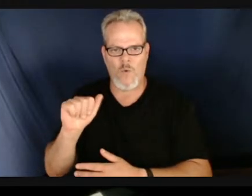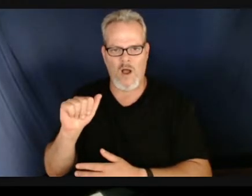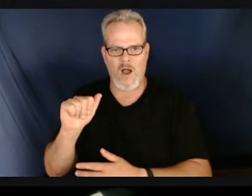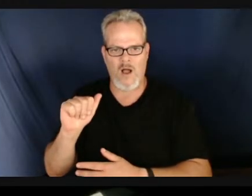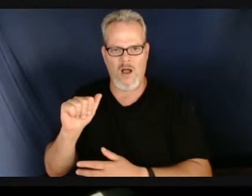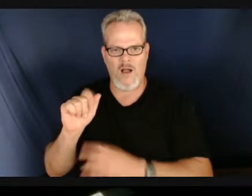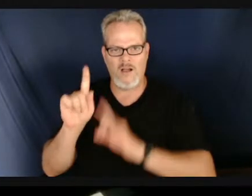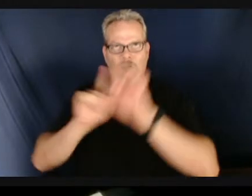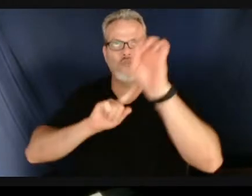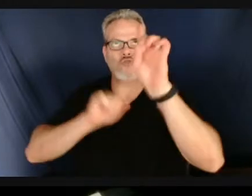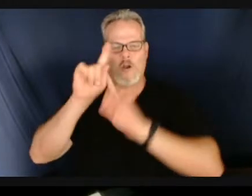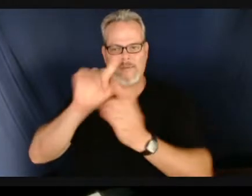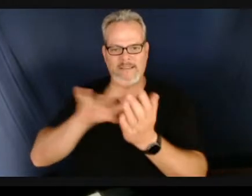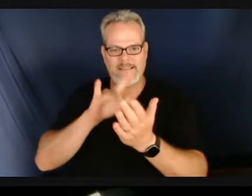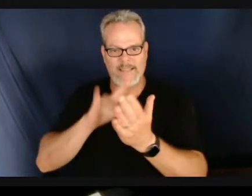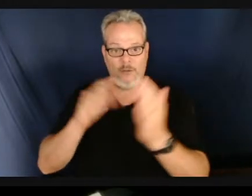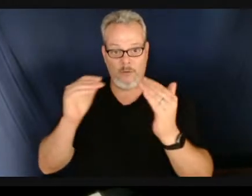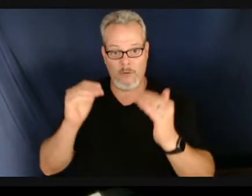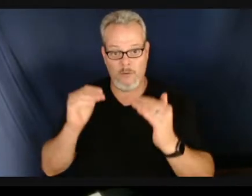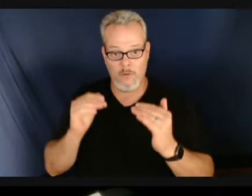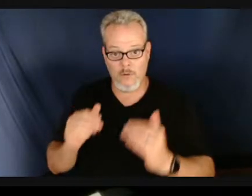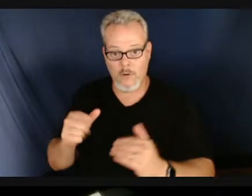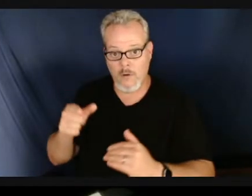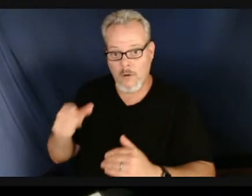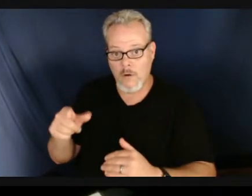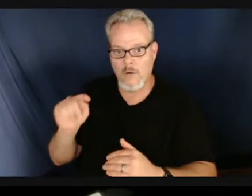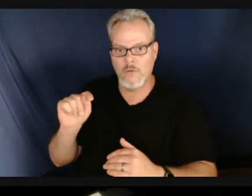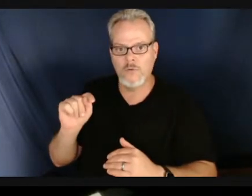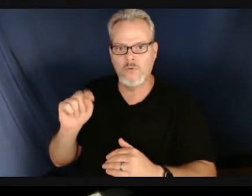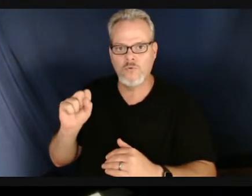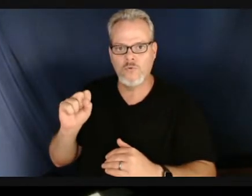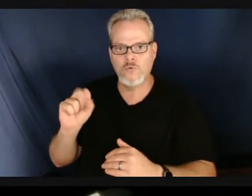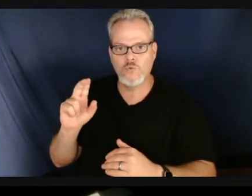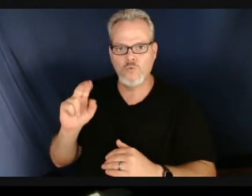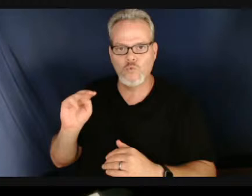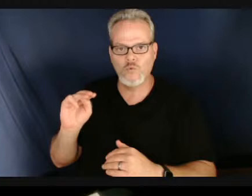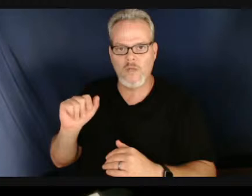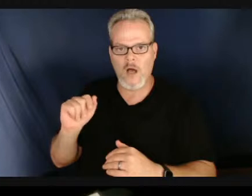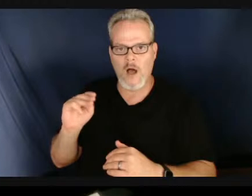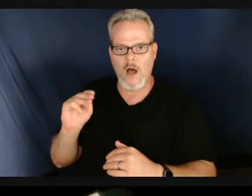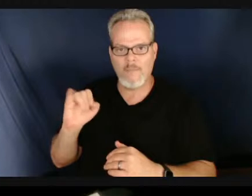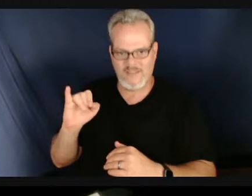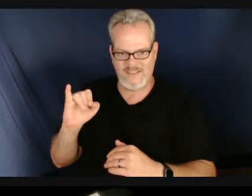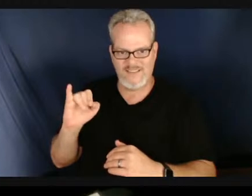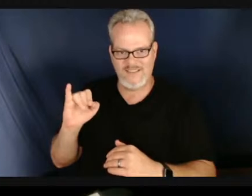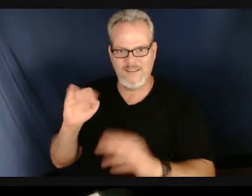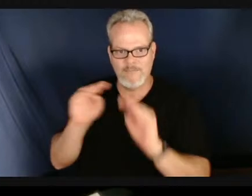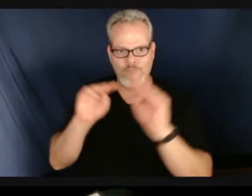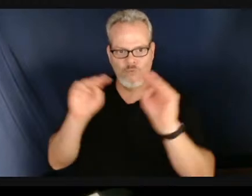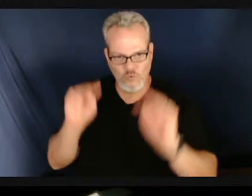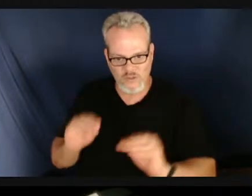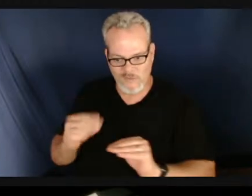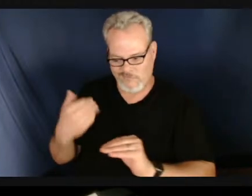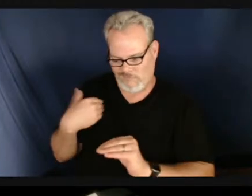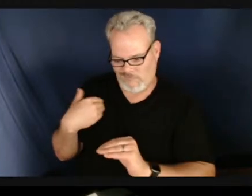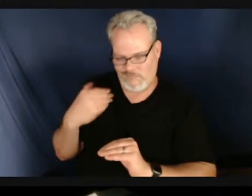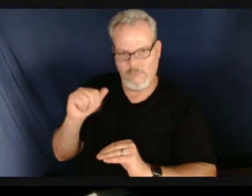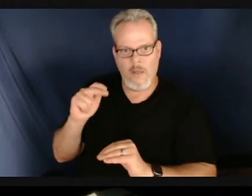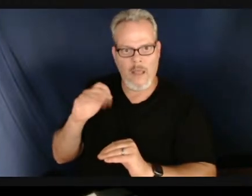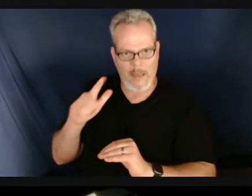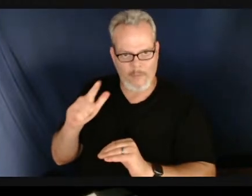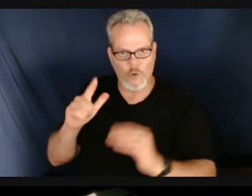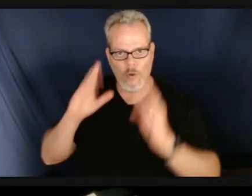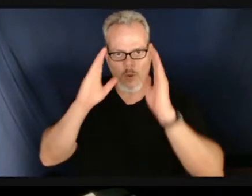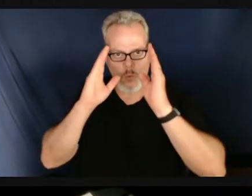the Tsunami Museum, we just finished up. April was Tsunami Awareness Month, and they